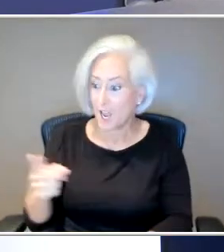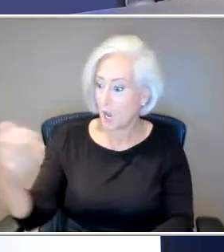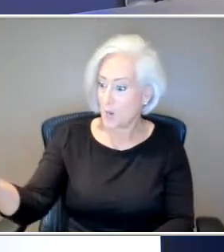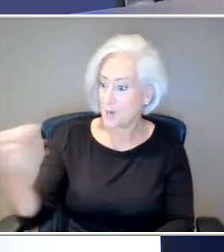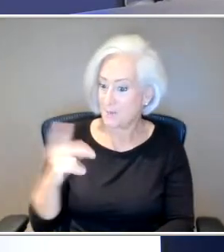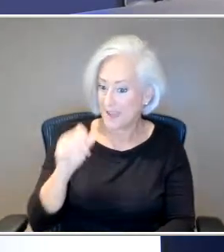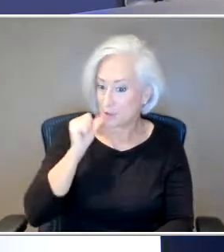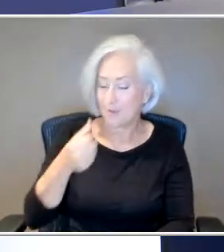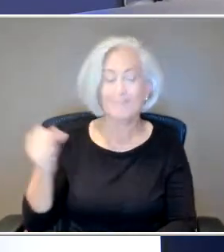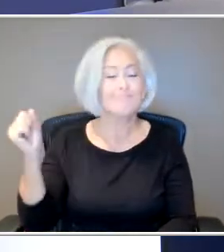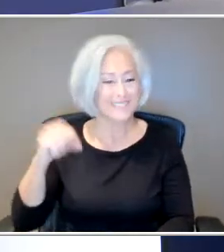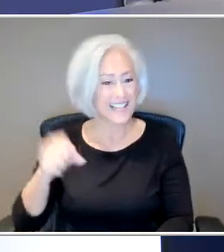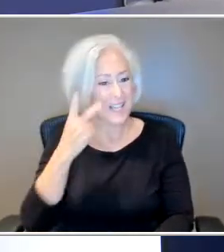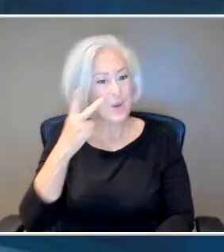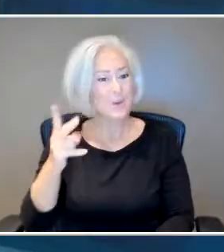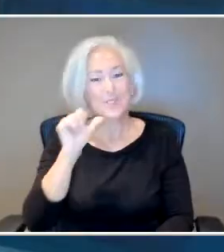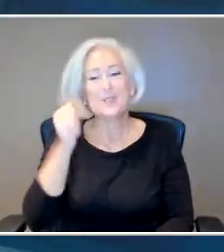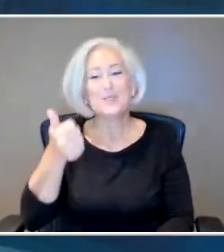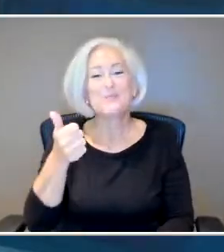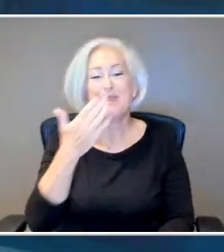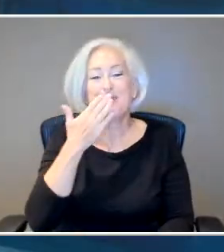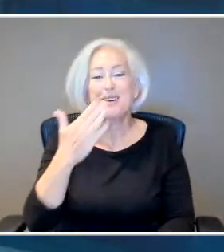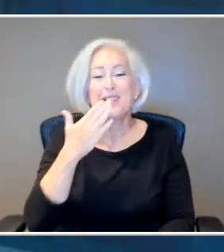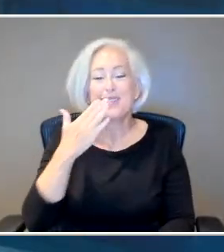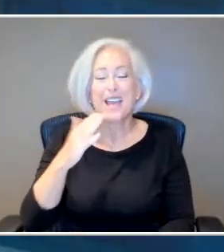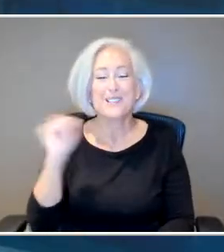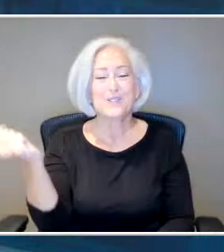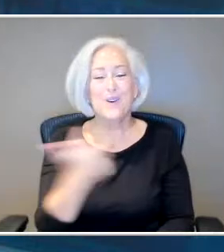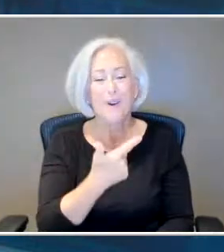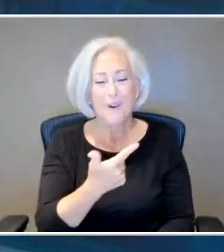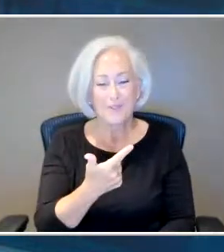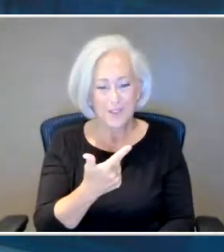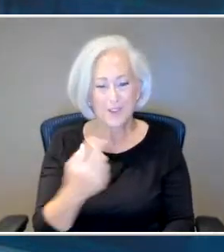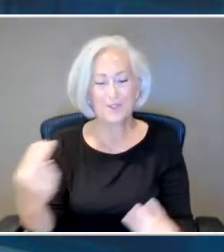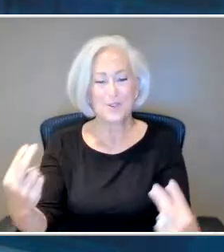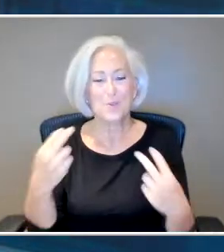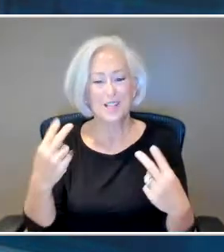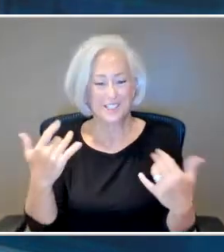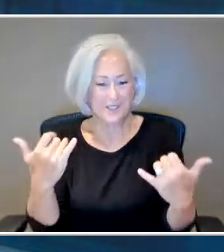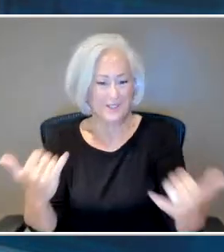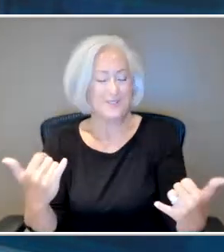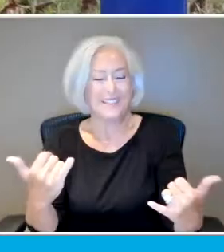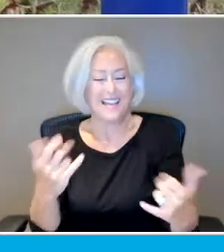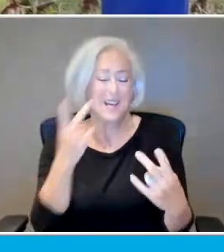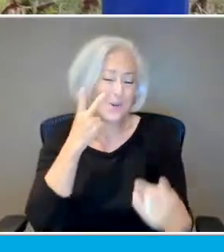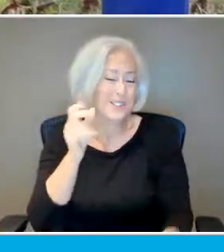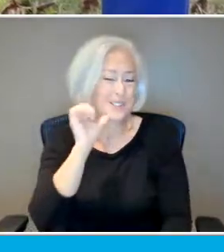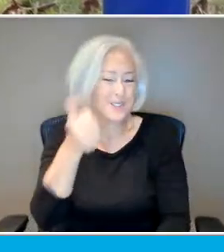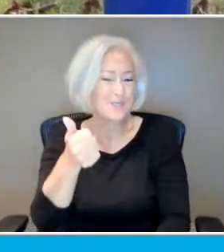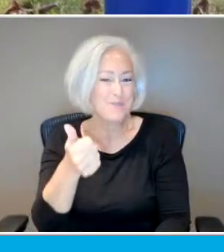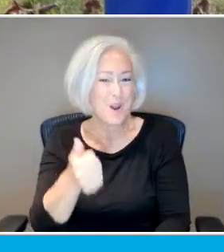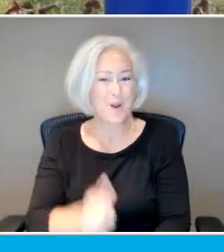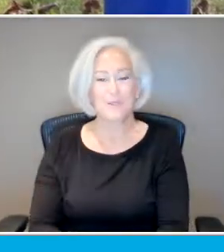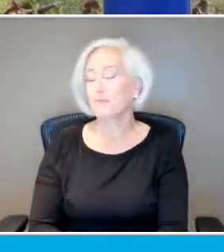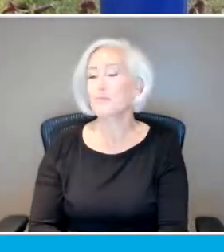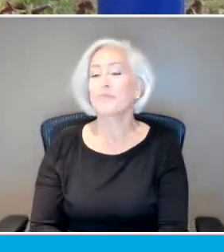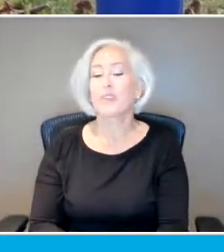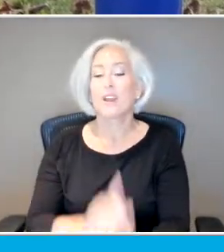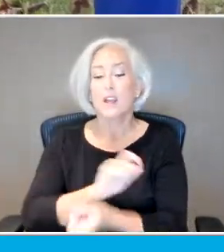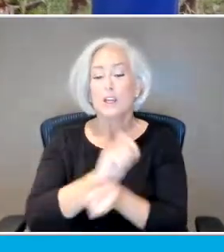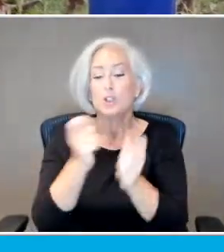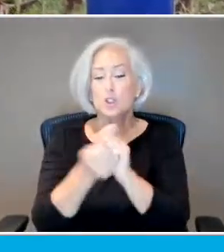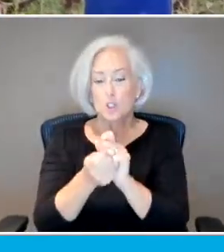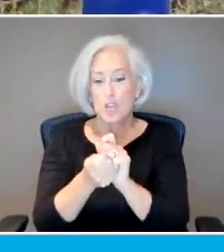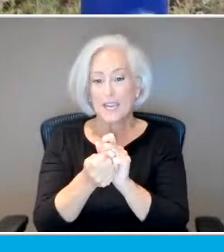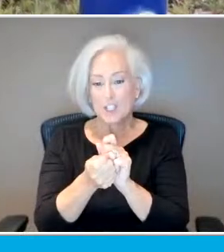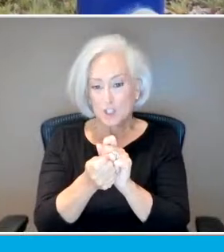at 24. Yes, you will. All right. Thanks to all of our guests. Thanks to our viewers for being with us today. We'll see you back here tomorrow. Changing the outlook for prostate